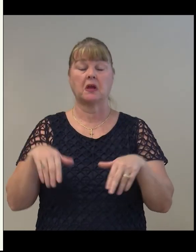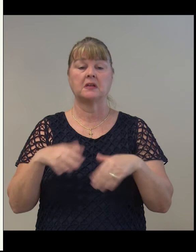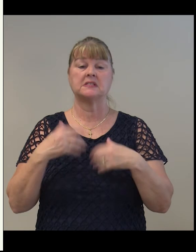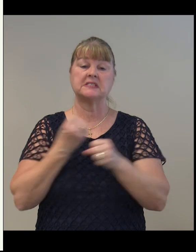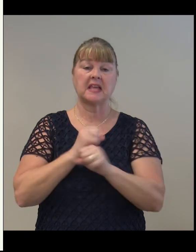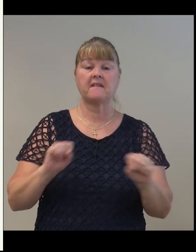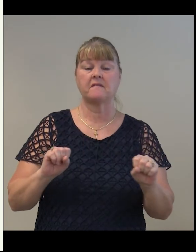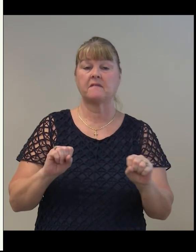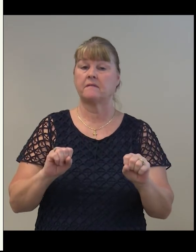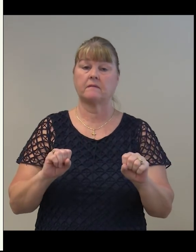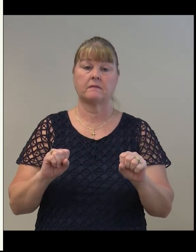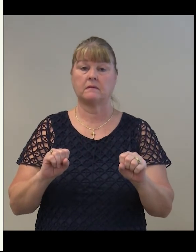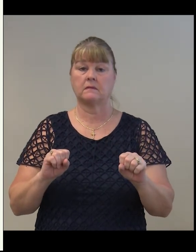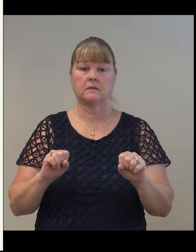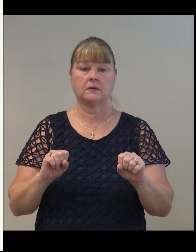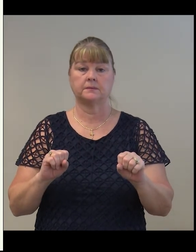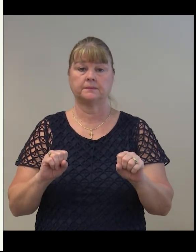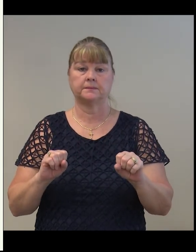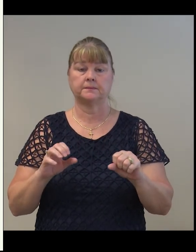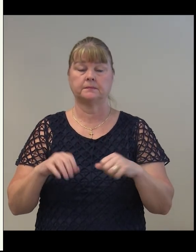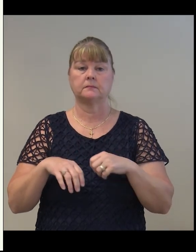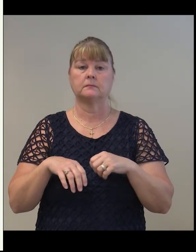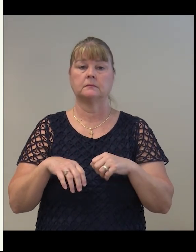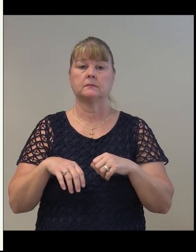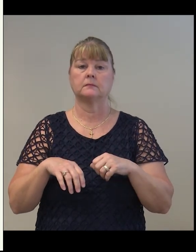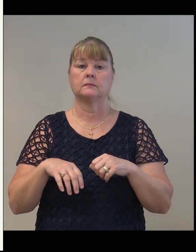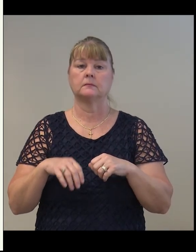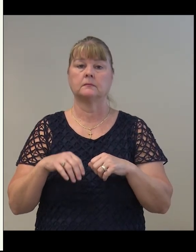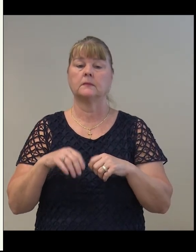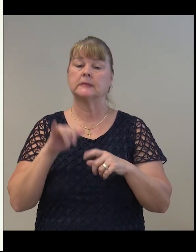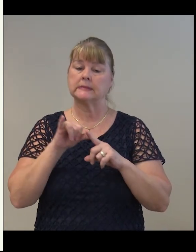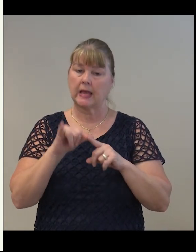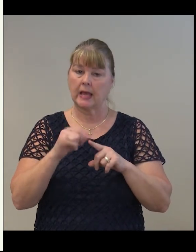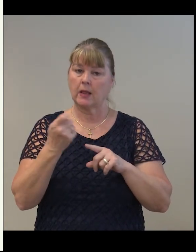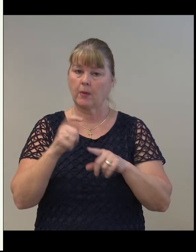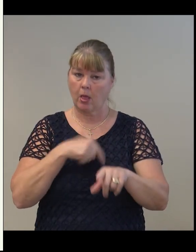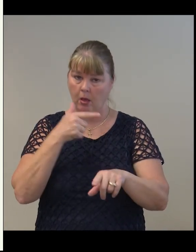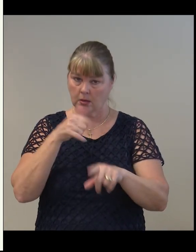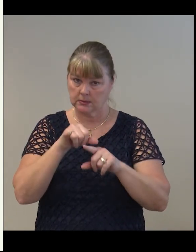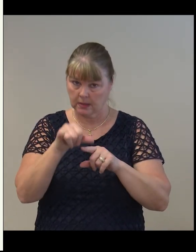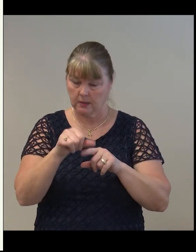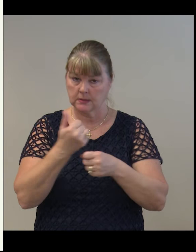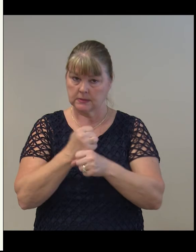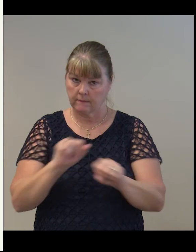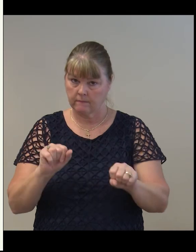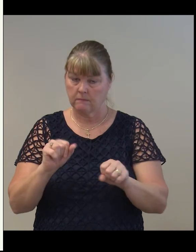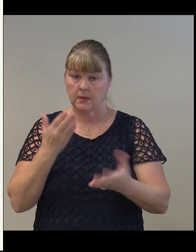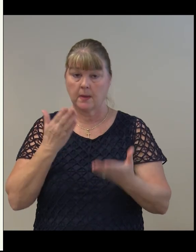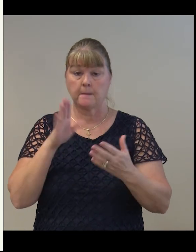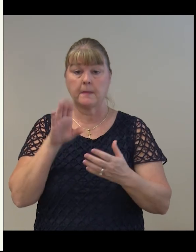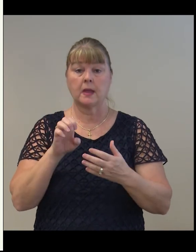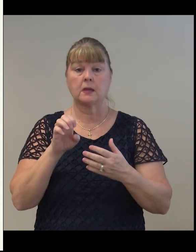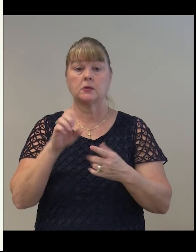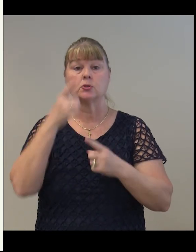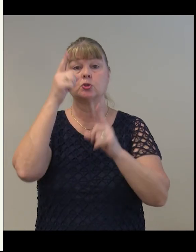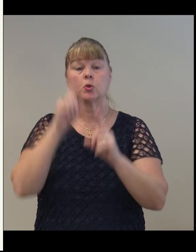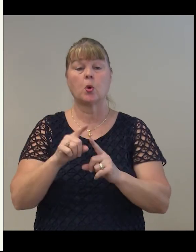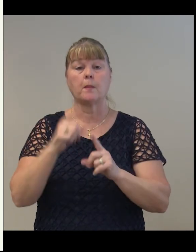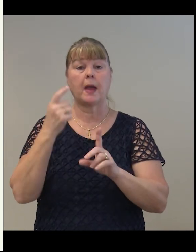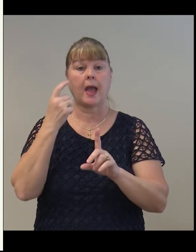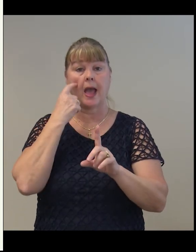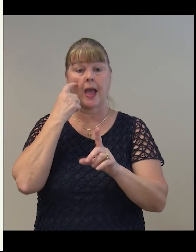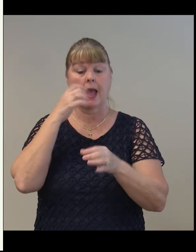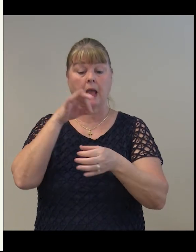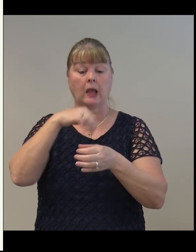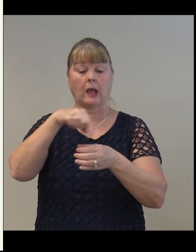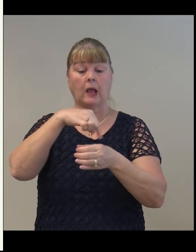like it might be safe to get out, hang tight for just a little bit longer. It could be that the storm's